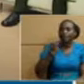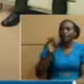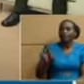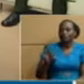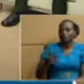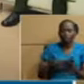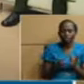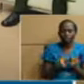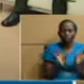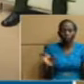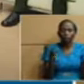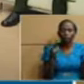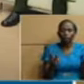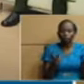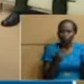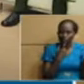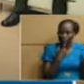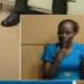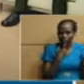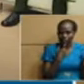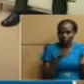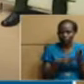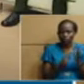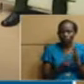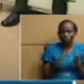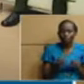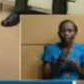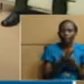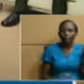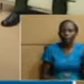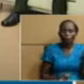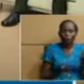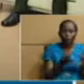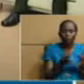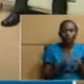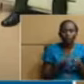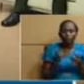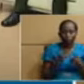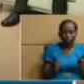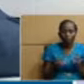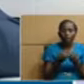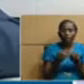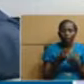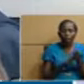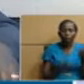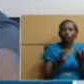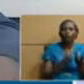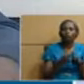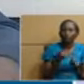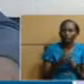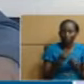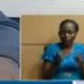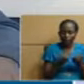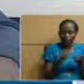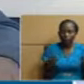the two, you are risking double counting. You are risking double counting. But the numbers are there about